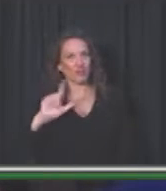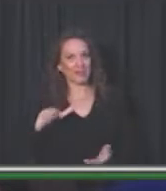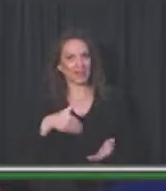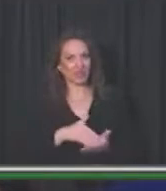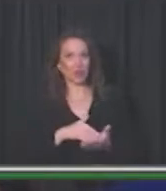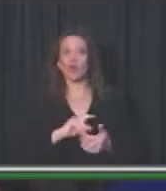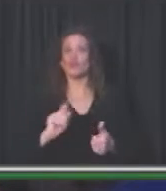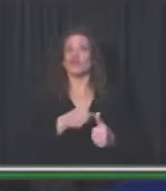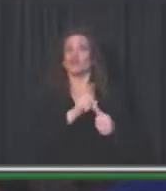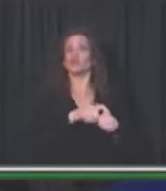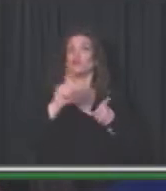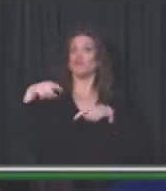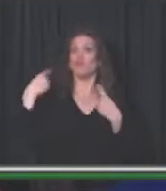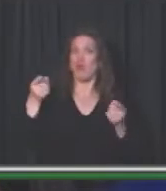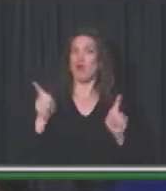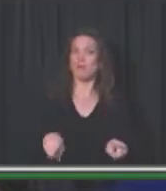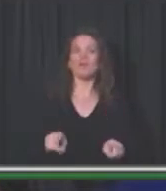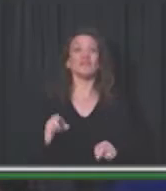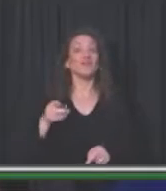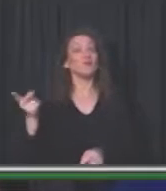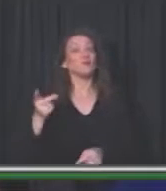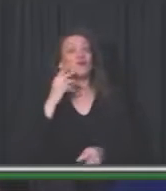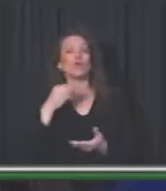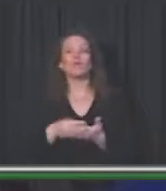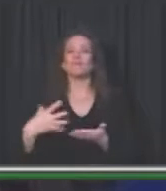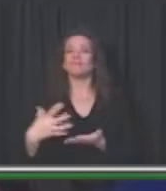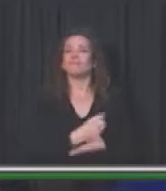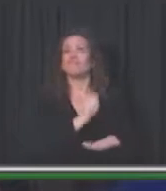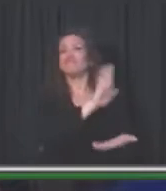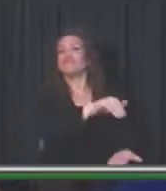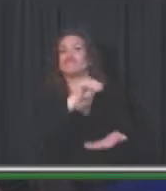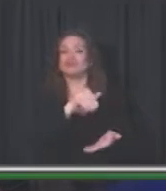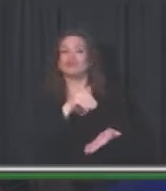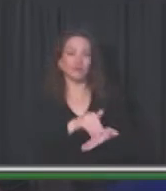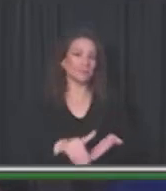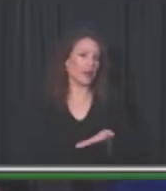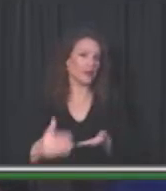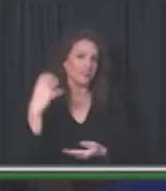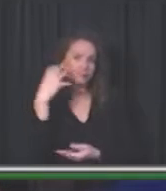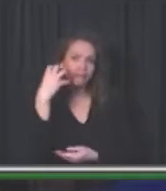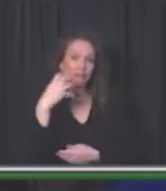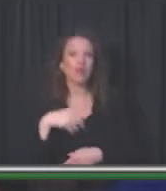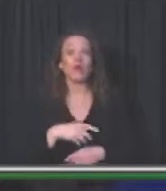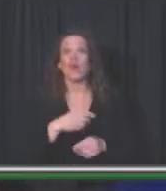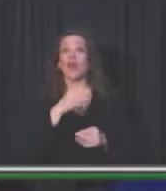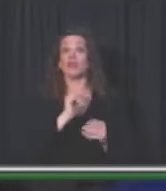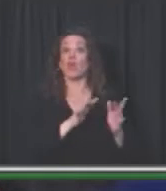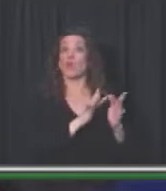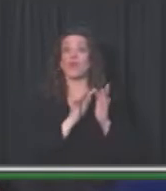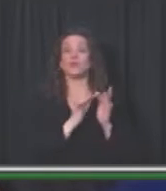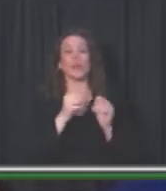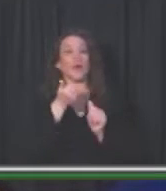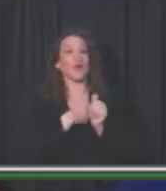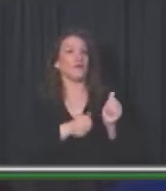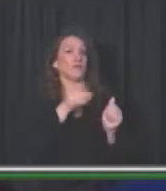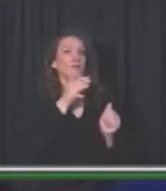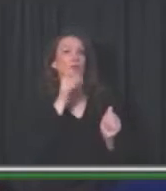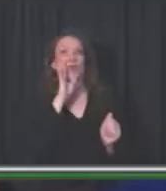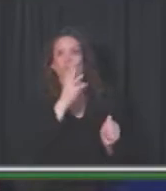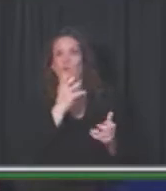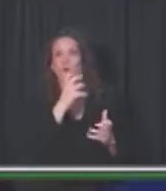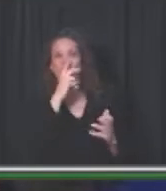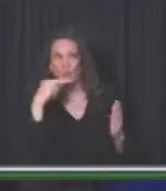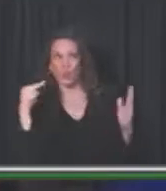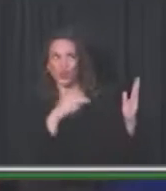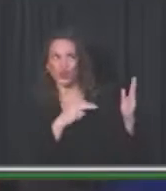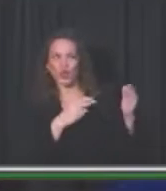It's going to make them millions. It is a website that every mother is going to want to go to, because